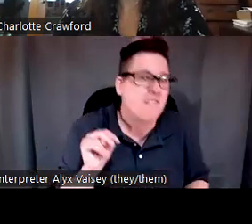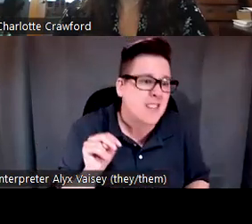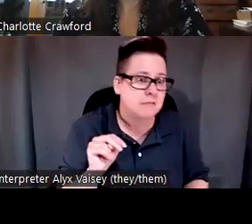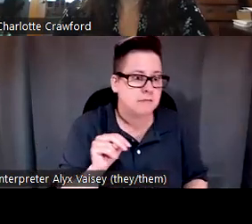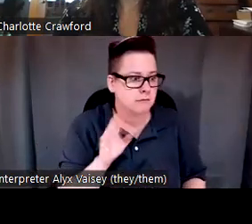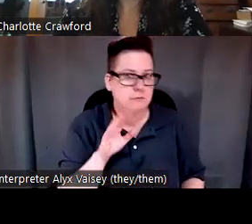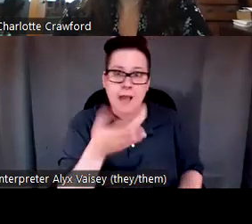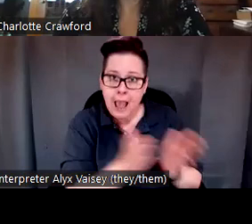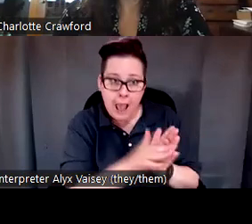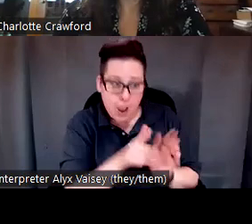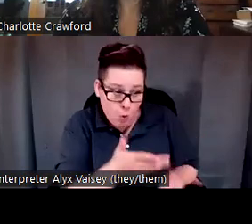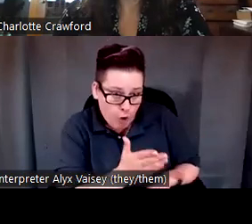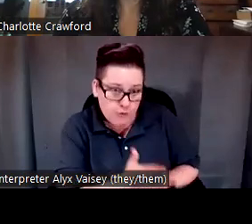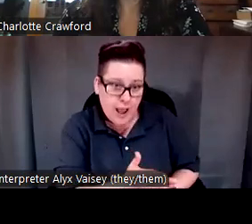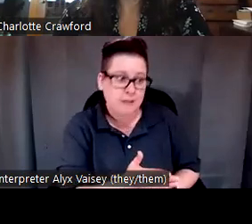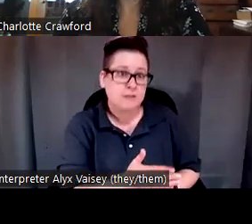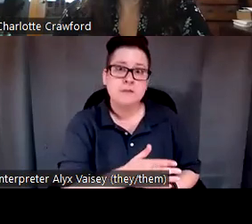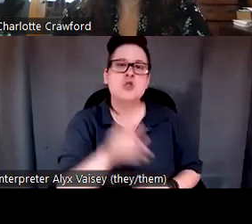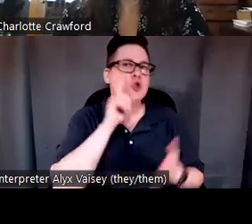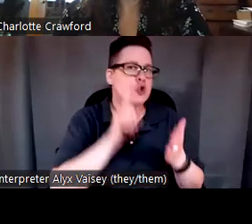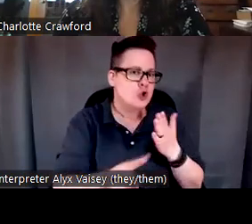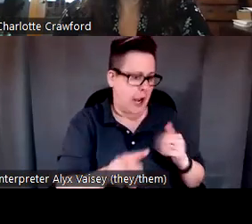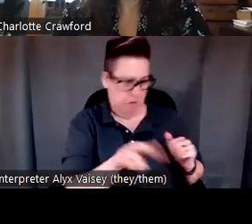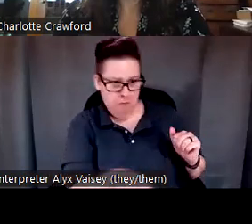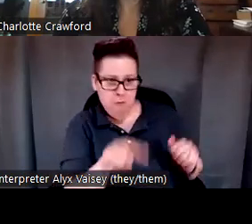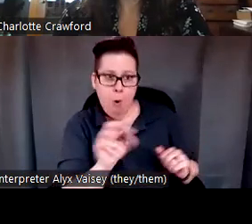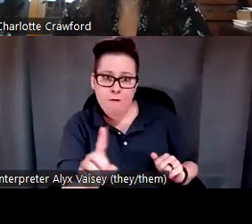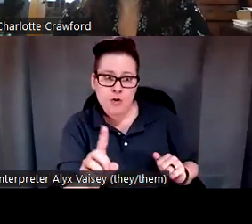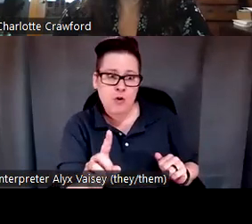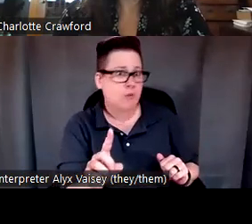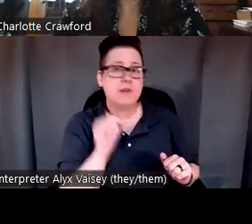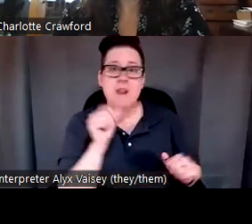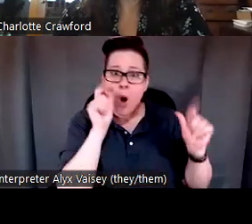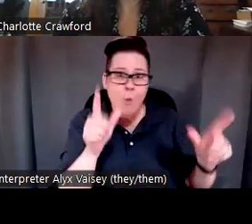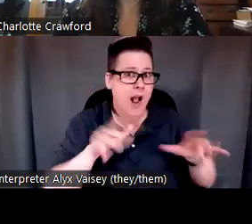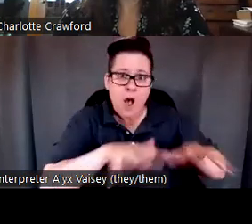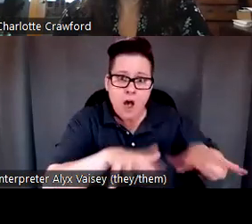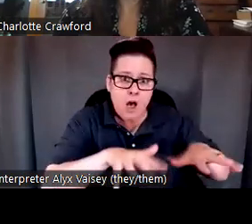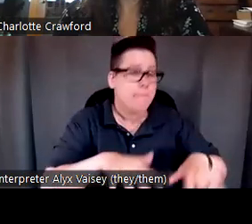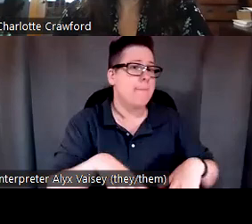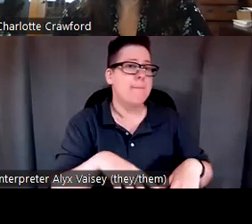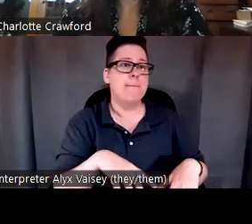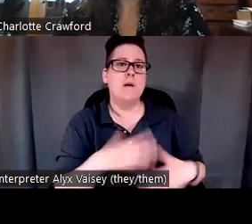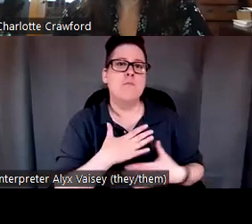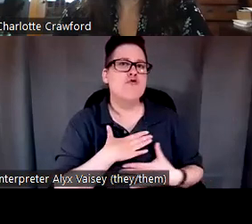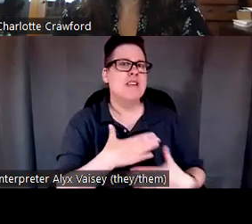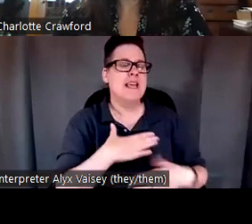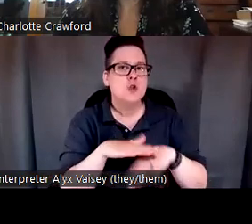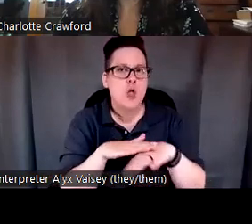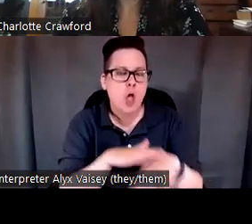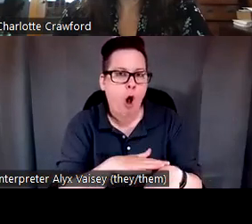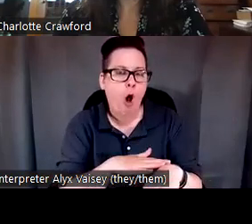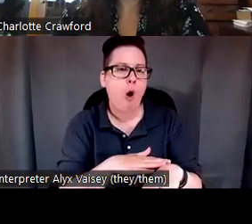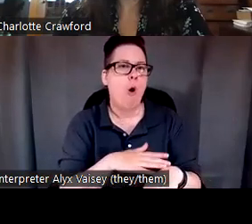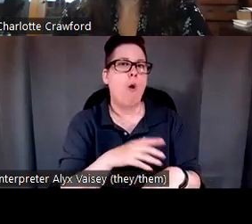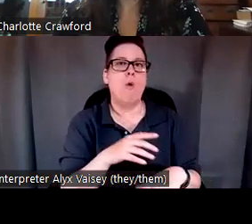or she is okay. Hey, can you hear me? Check for signs of an overdose. Unresponsive to touch or voice. Breathing is slow, uneven, or